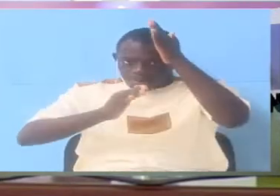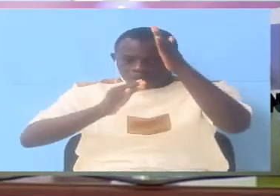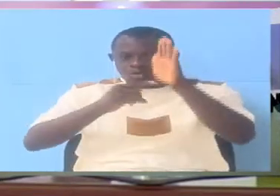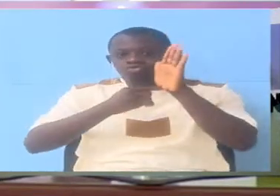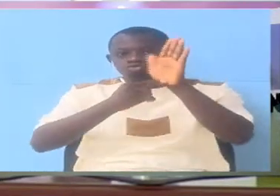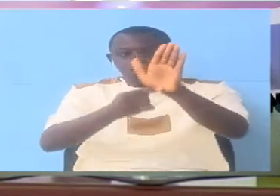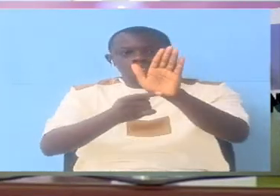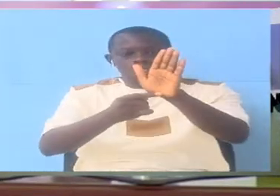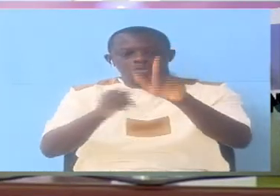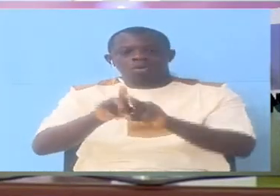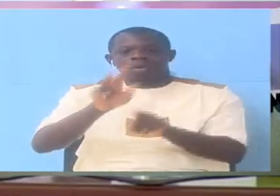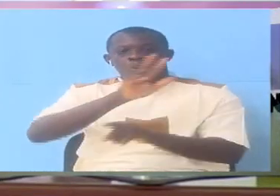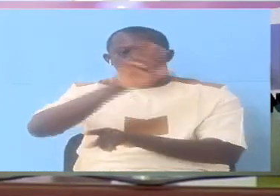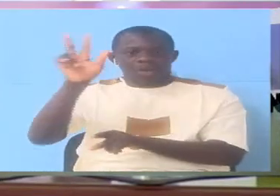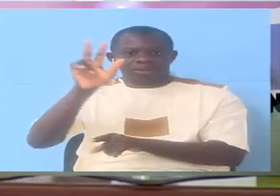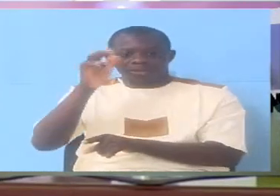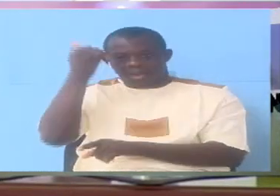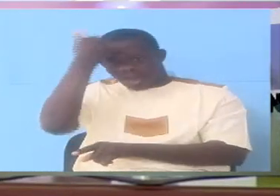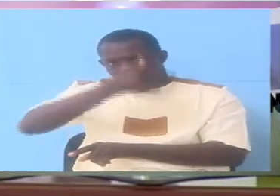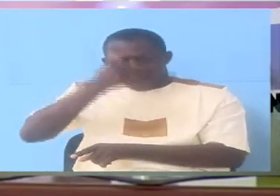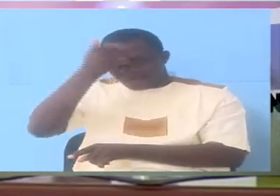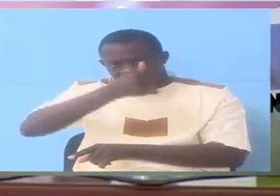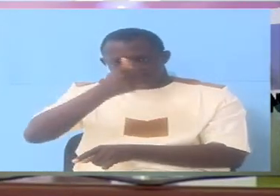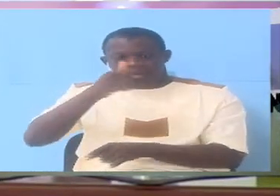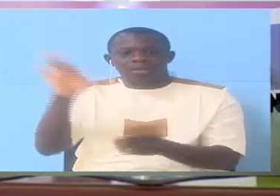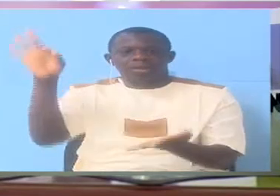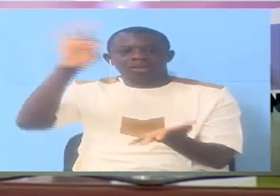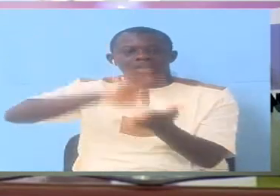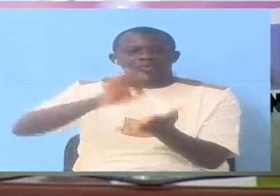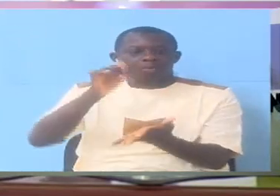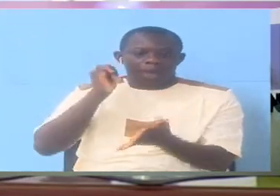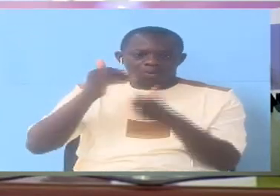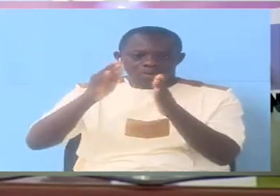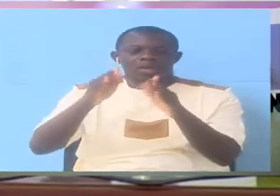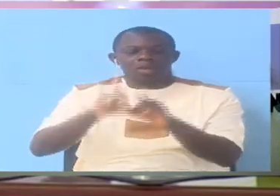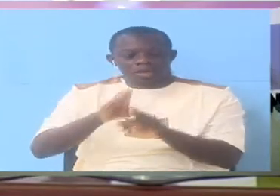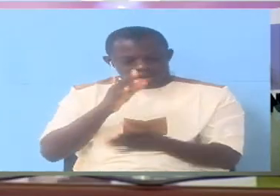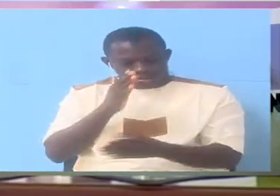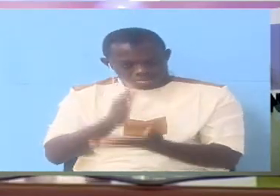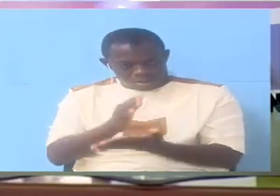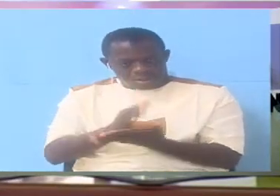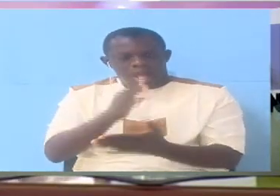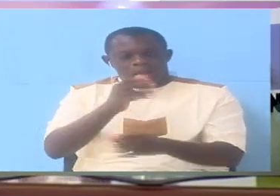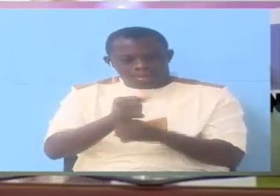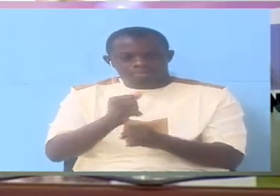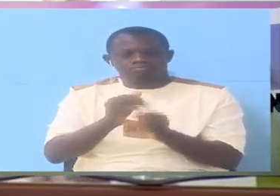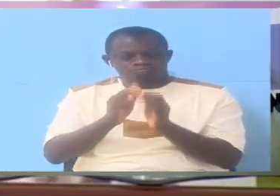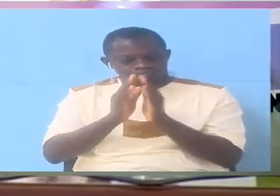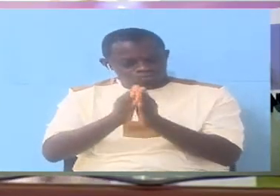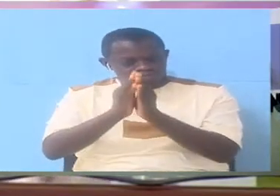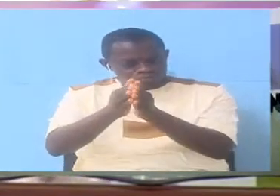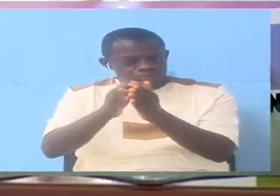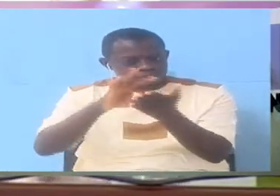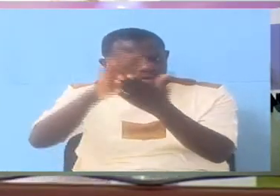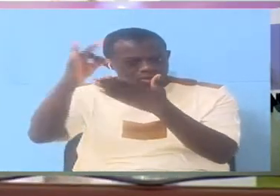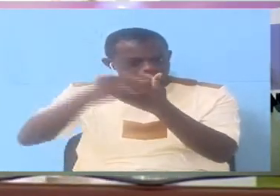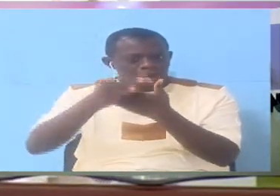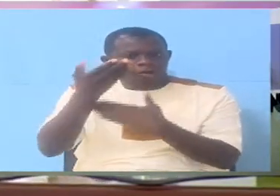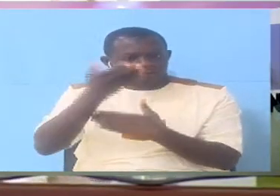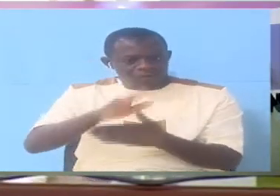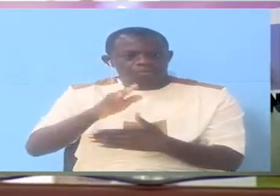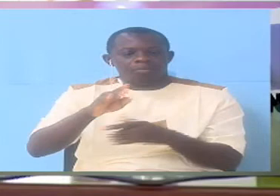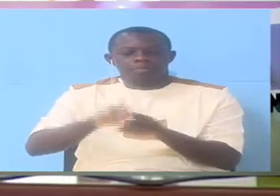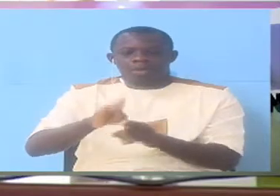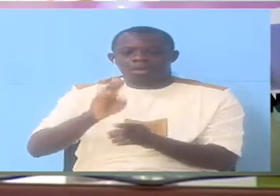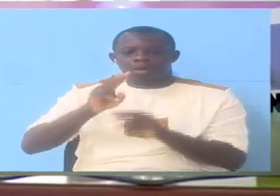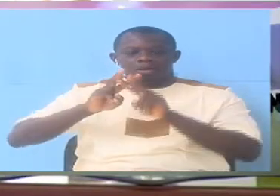West African migrants were ferried from Bara to Banjul. But unfortunately, the